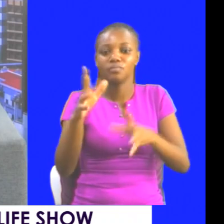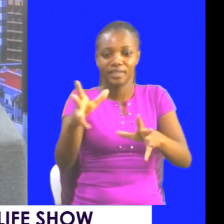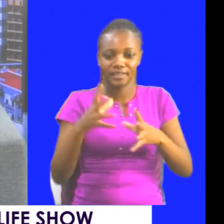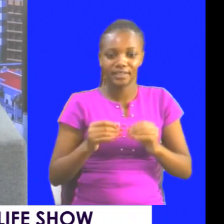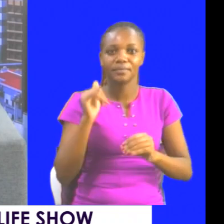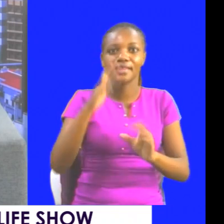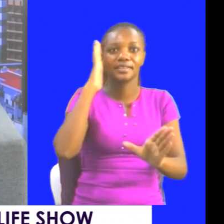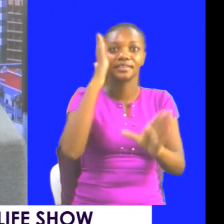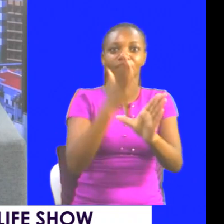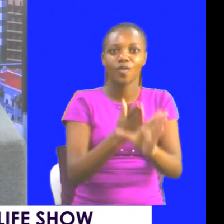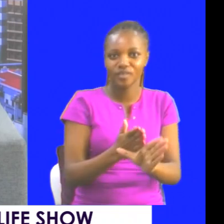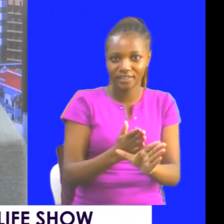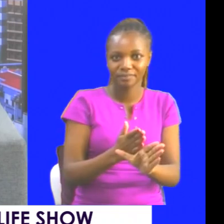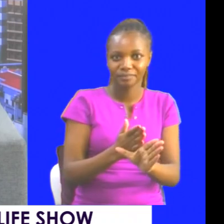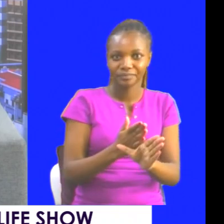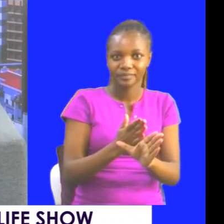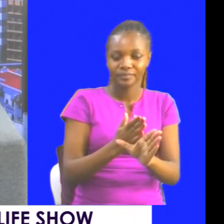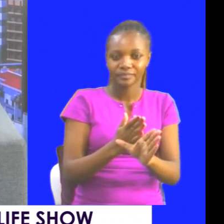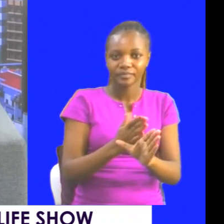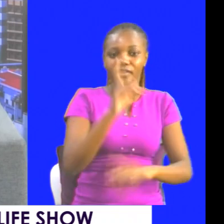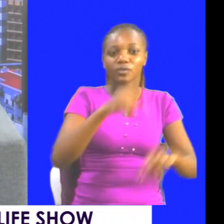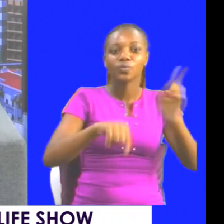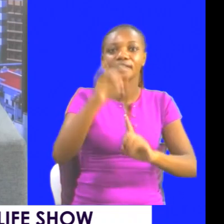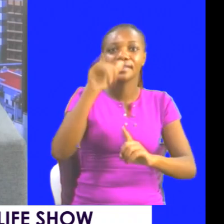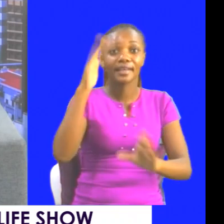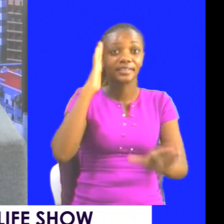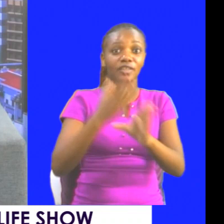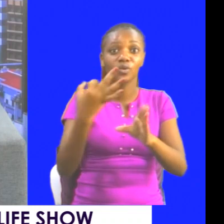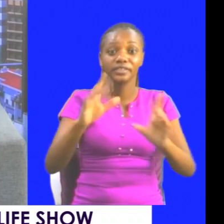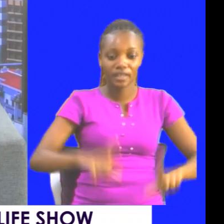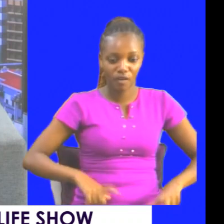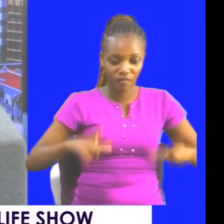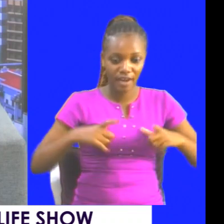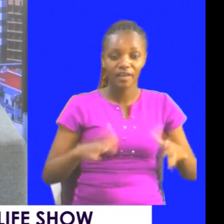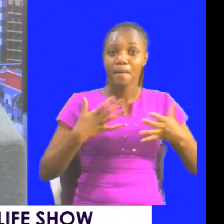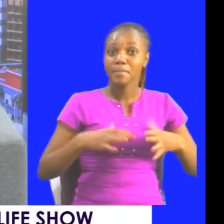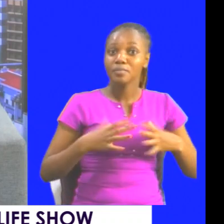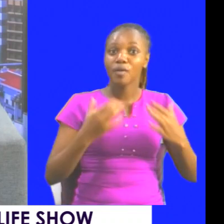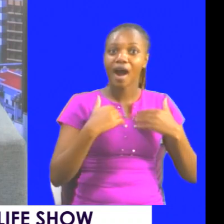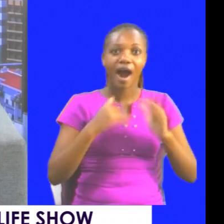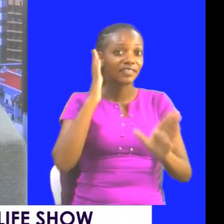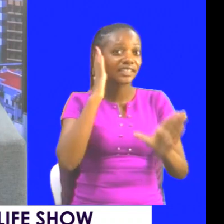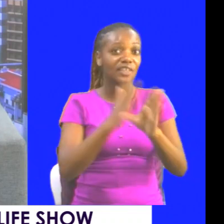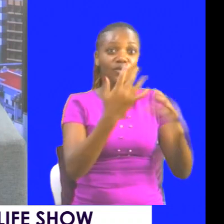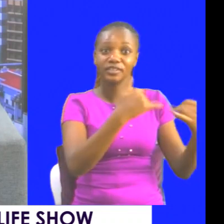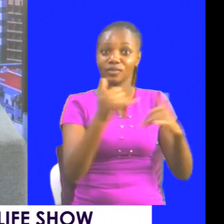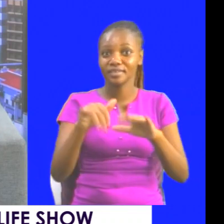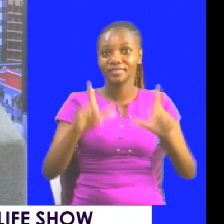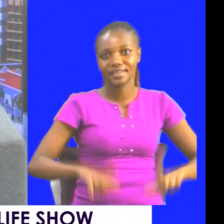psychology. Win in the psychology of life. People play psychological games in this